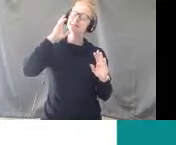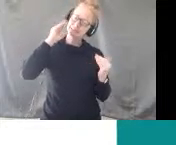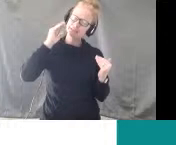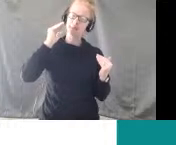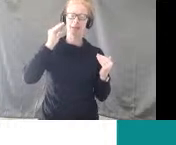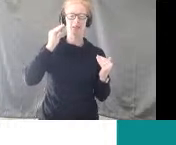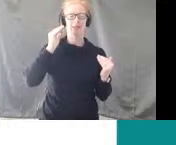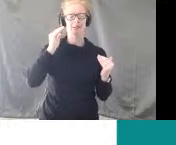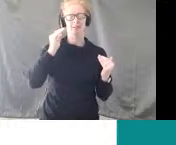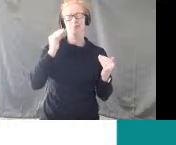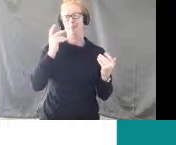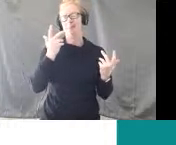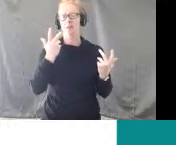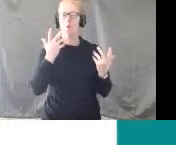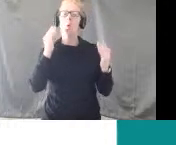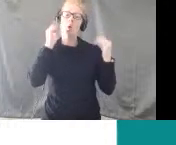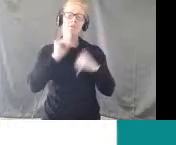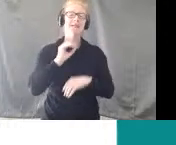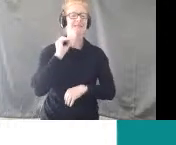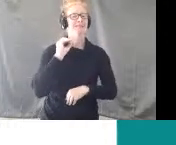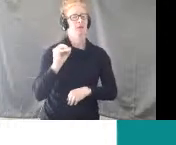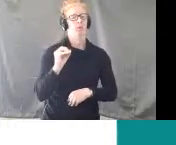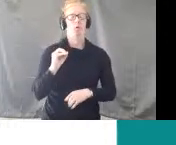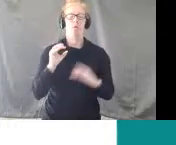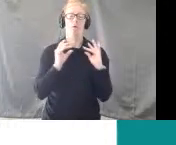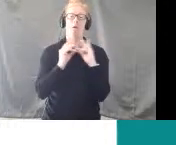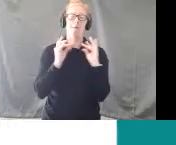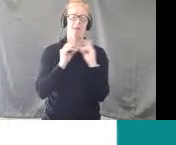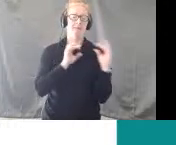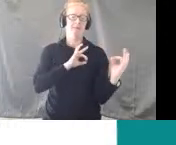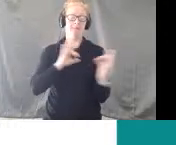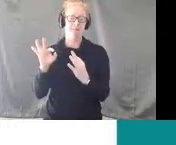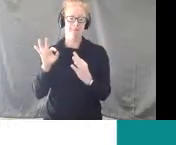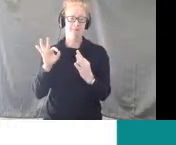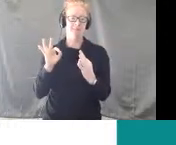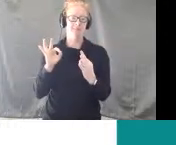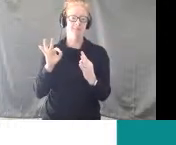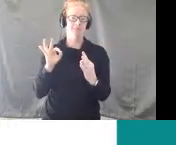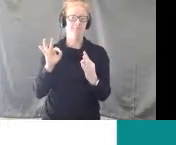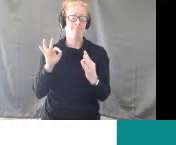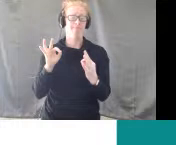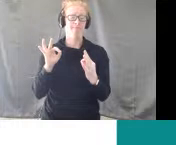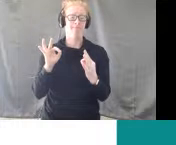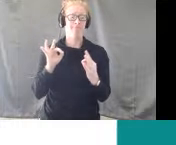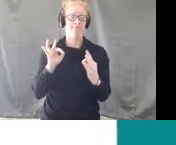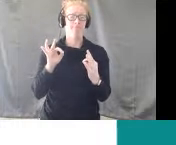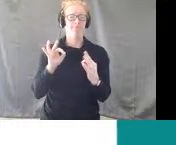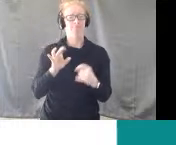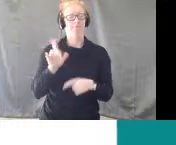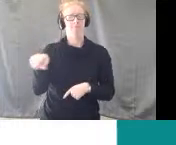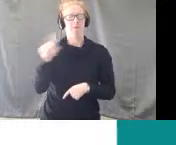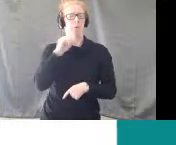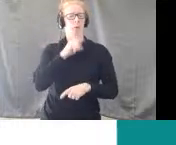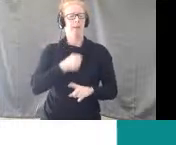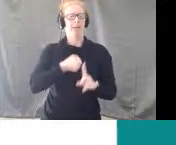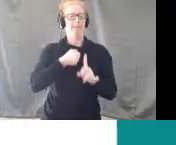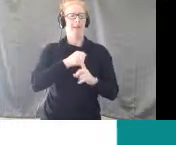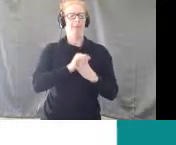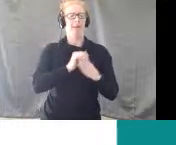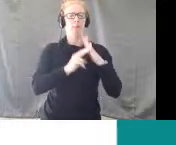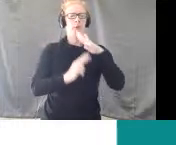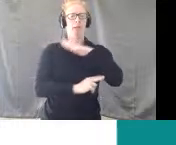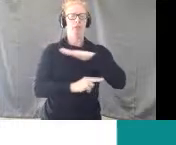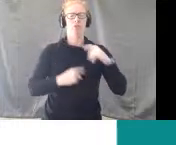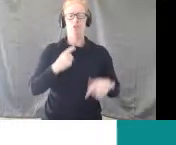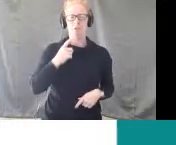few to zero, hopefully zero comments from river users saying that they are impacted by a bridge height of 116